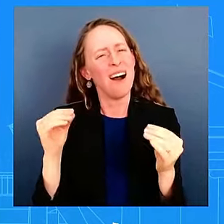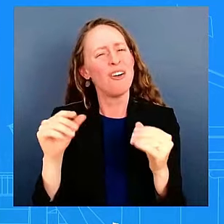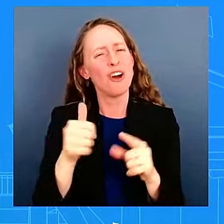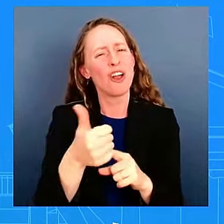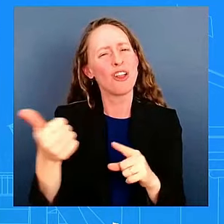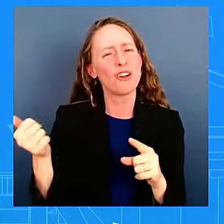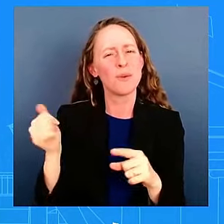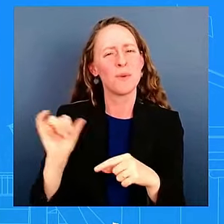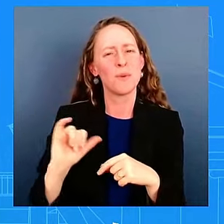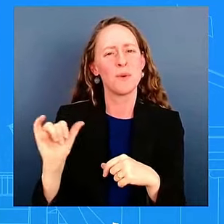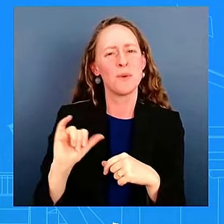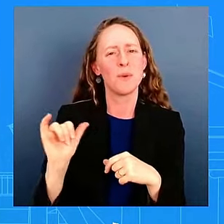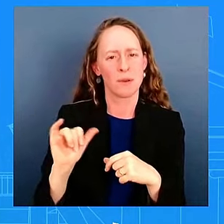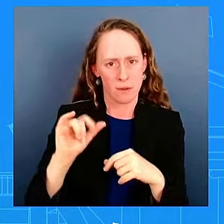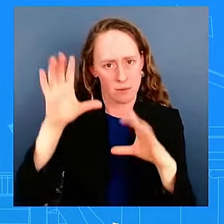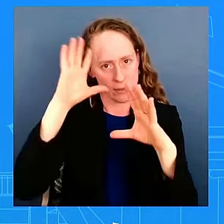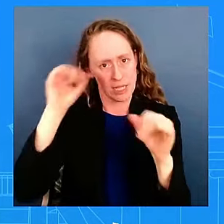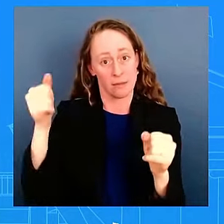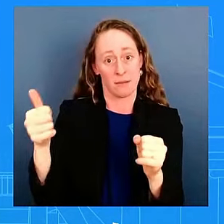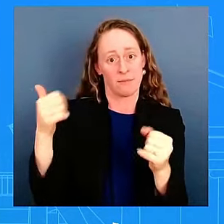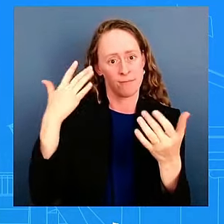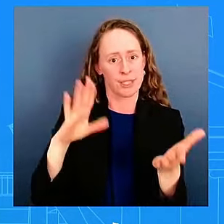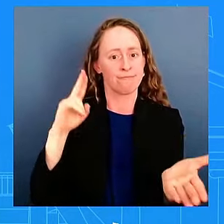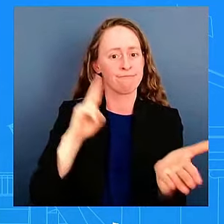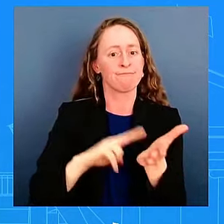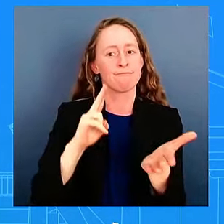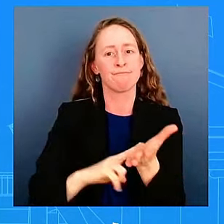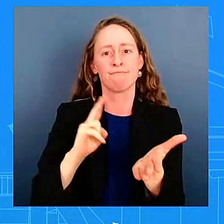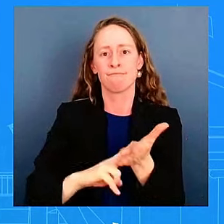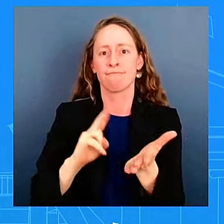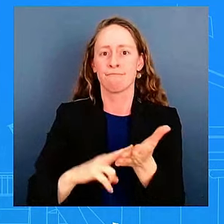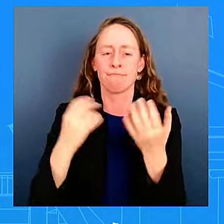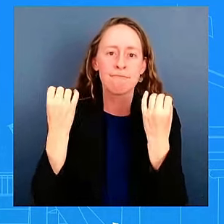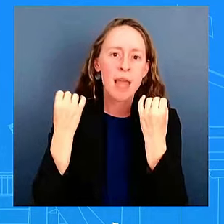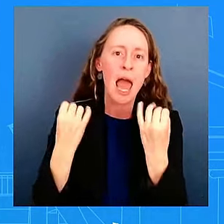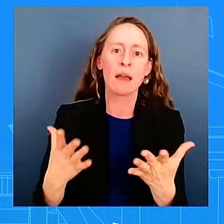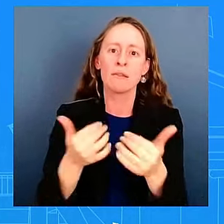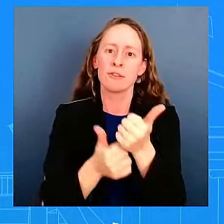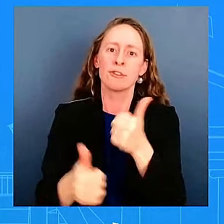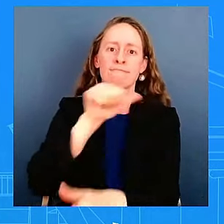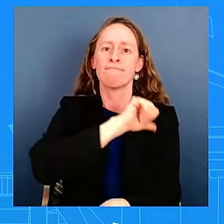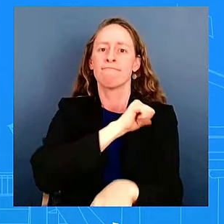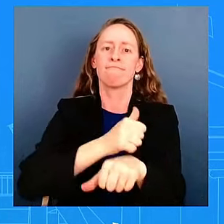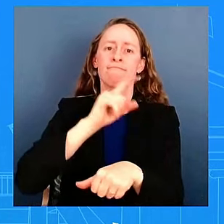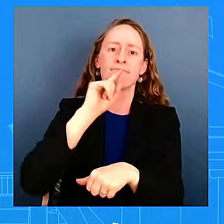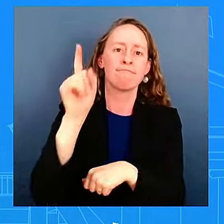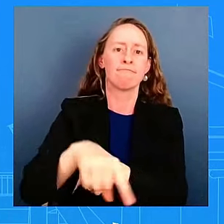actions because we understand and he knows that guns are an epidemic